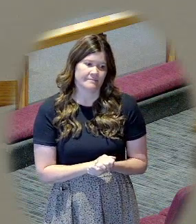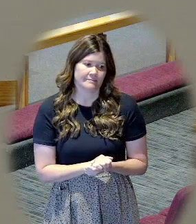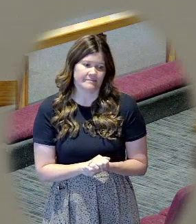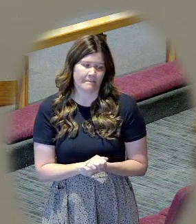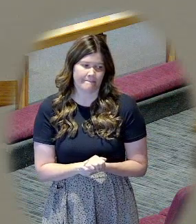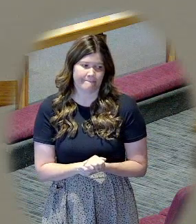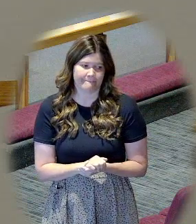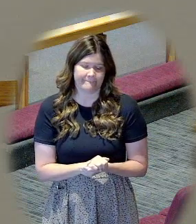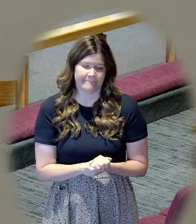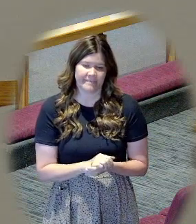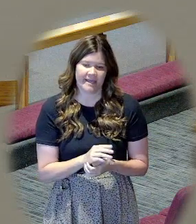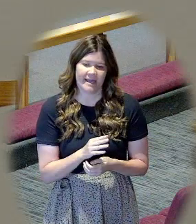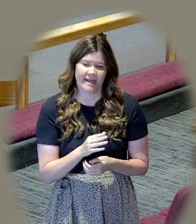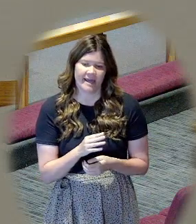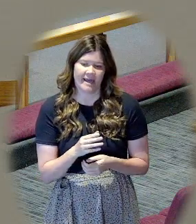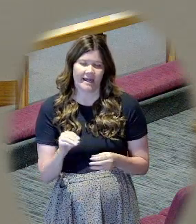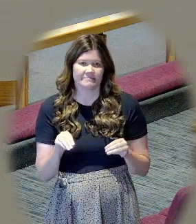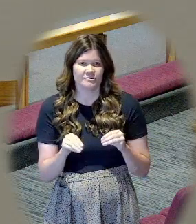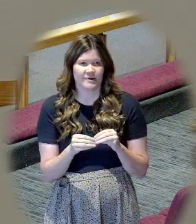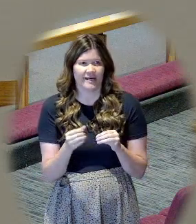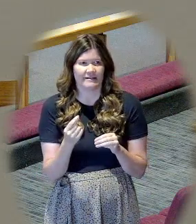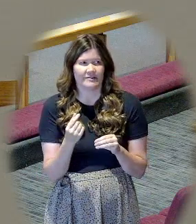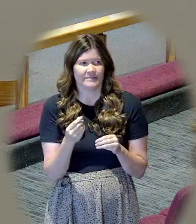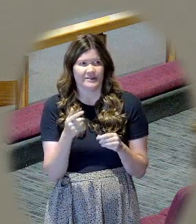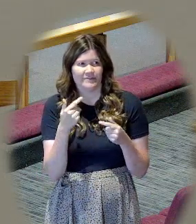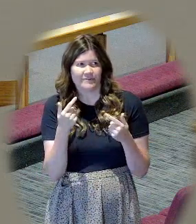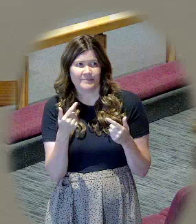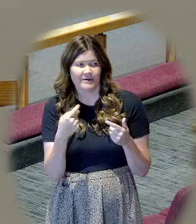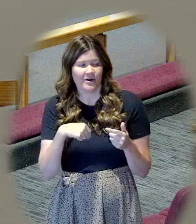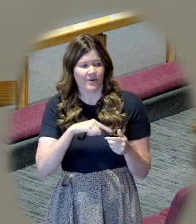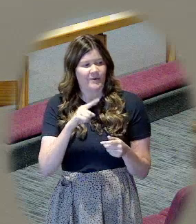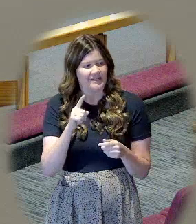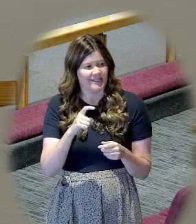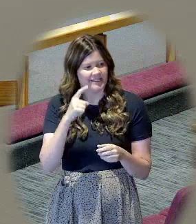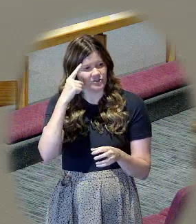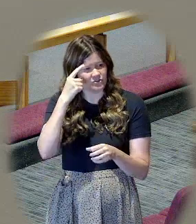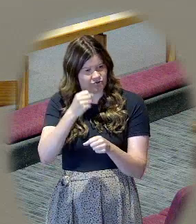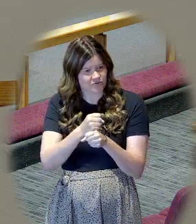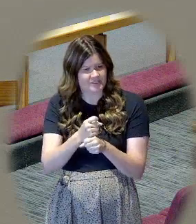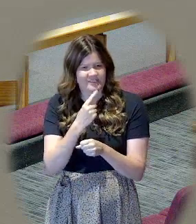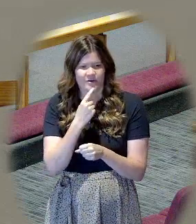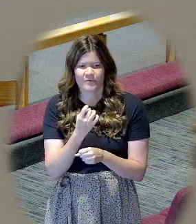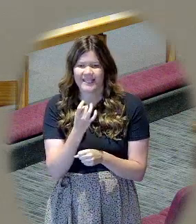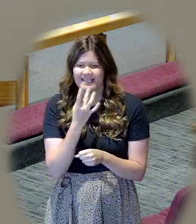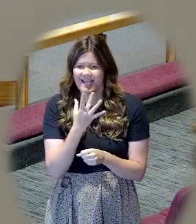And to add a little humor, we're called to trust that our red light will finally turn green.